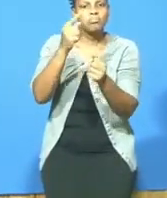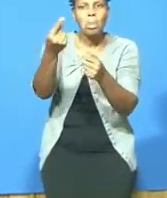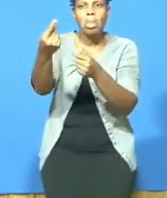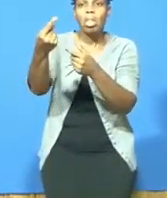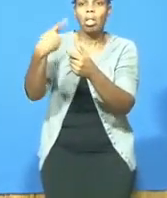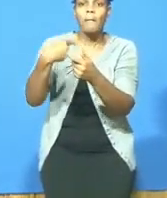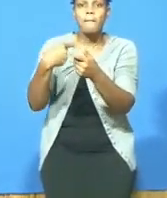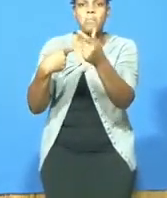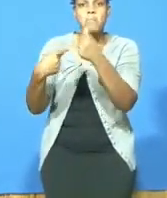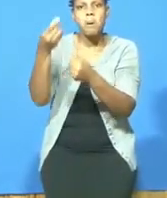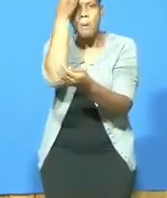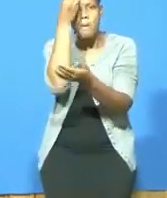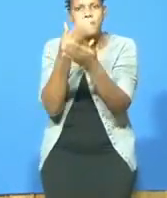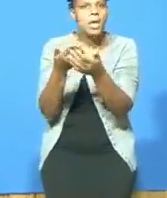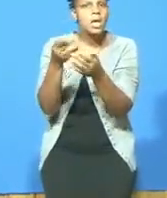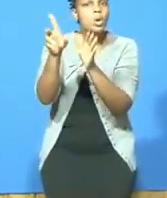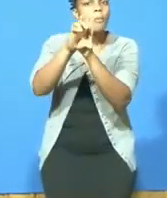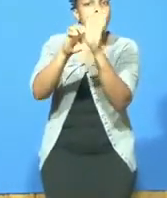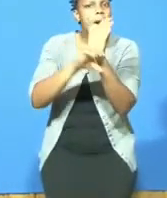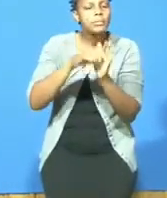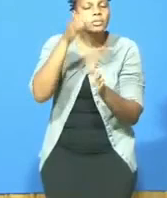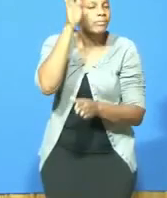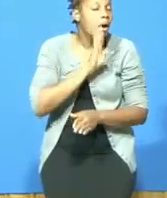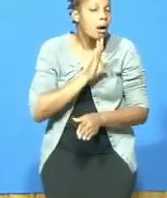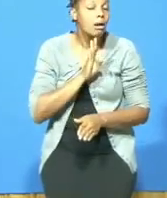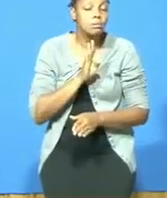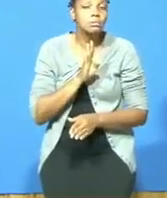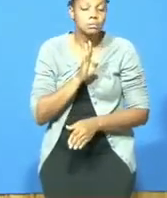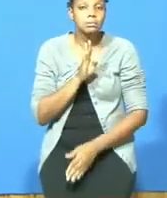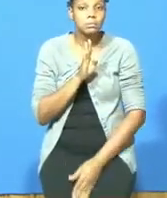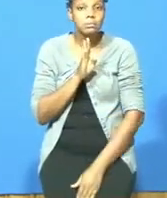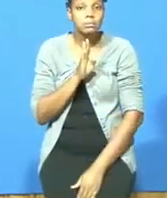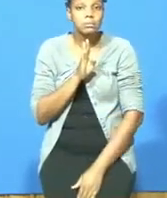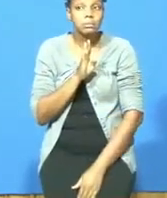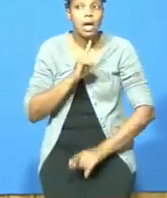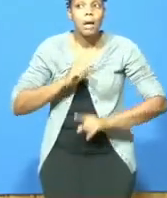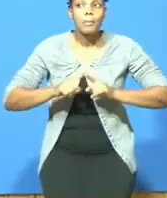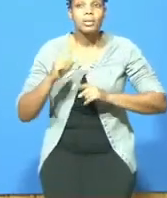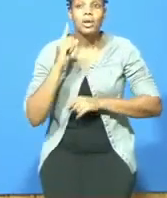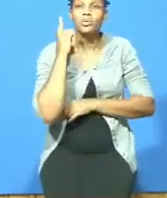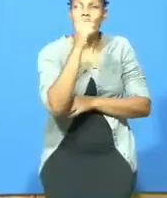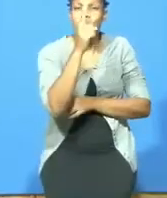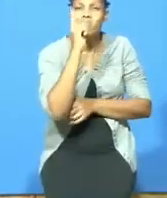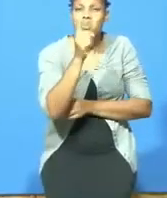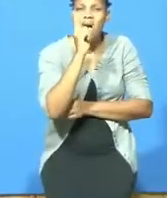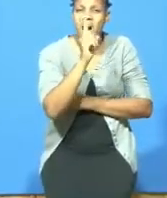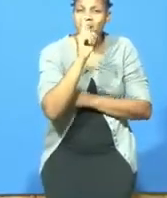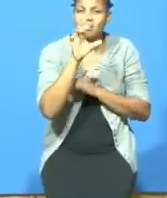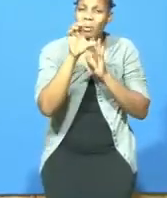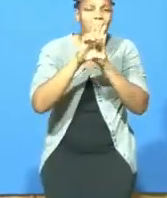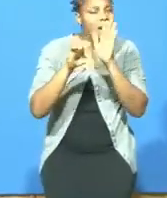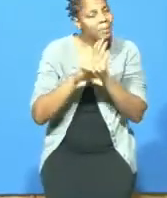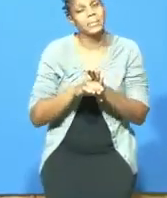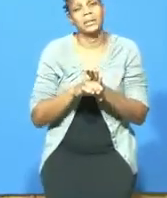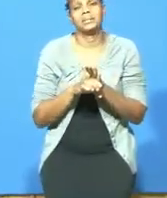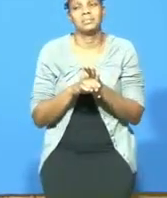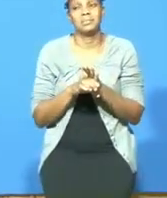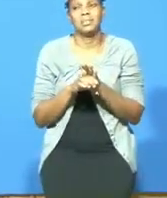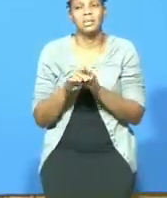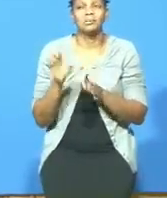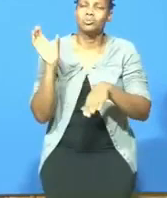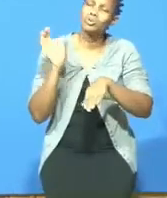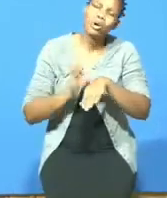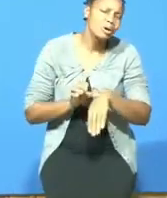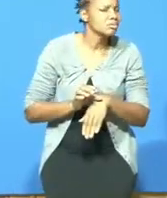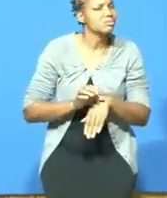the commandments of God. But there is one commandment. And